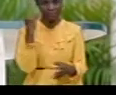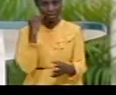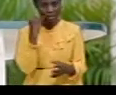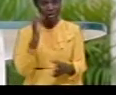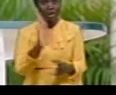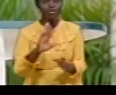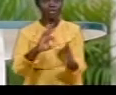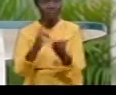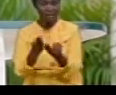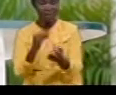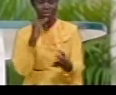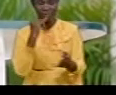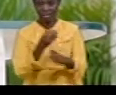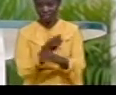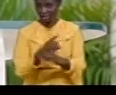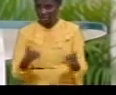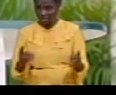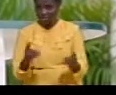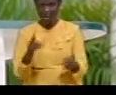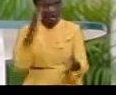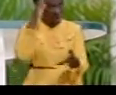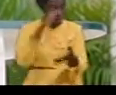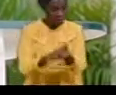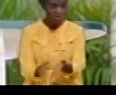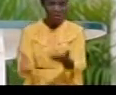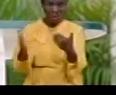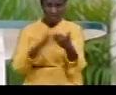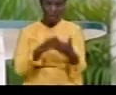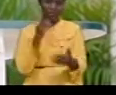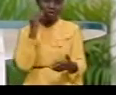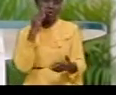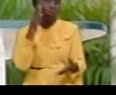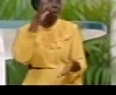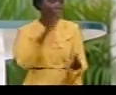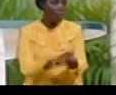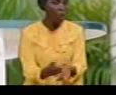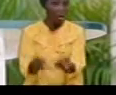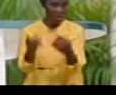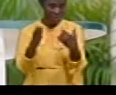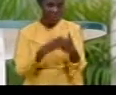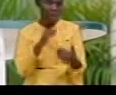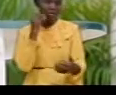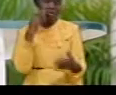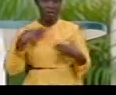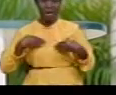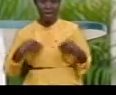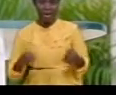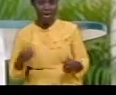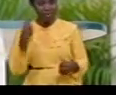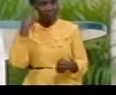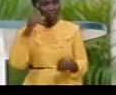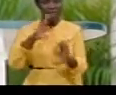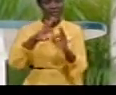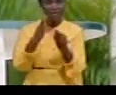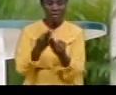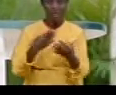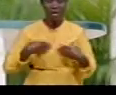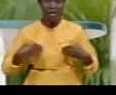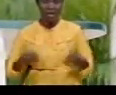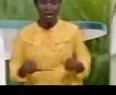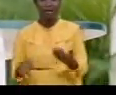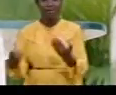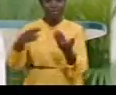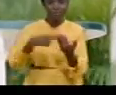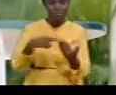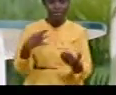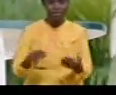is delivered. Husband, come back home. Wives, come back home. Healing for families. Healing. Restoration of